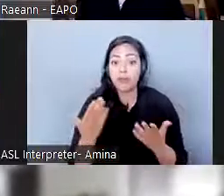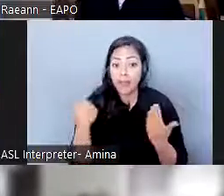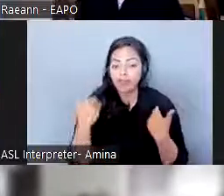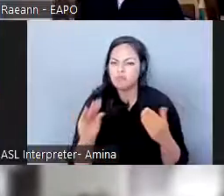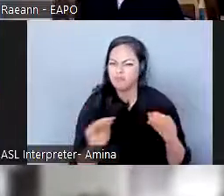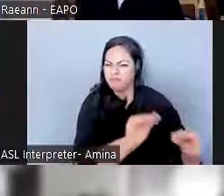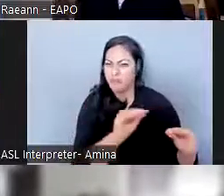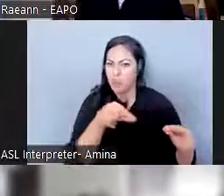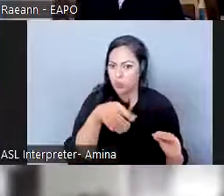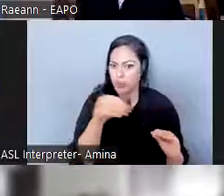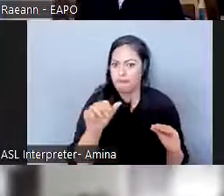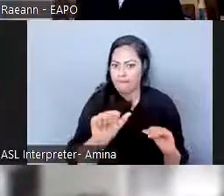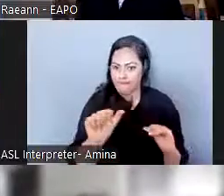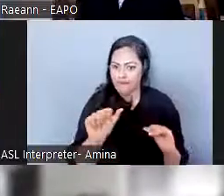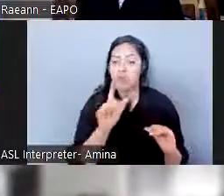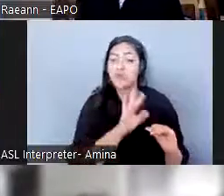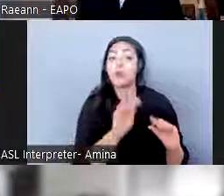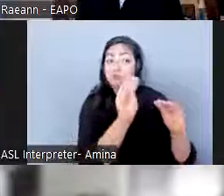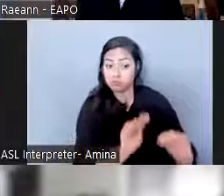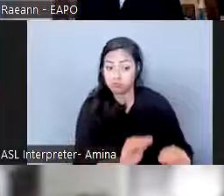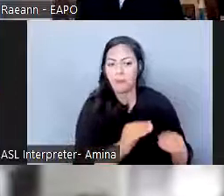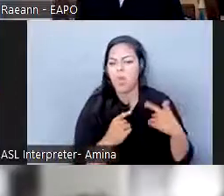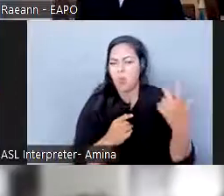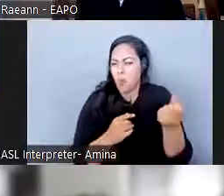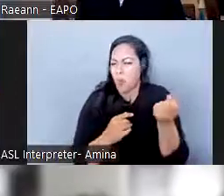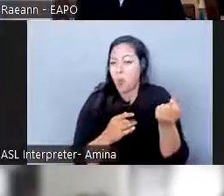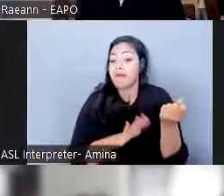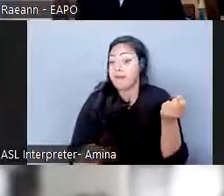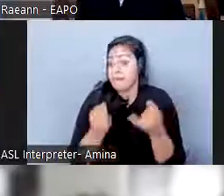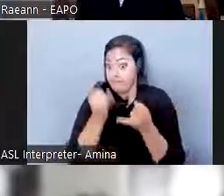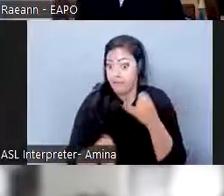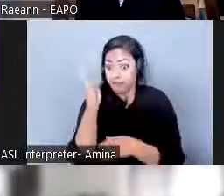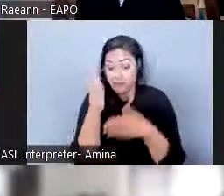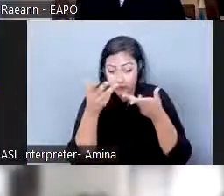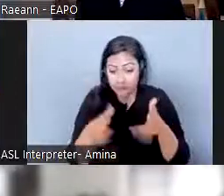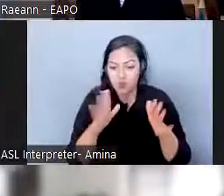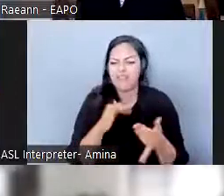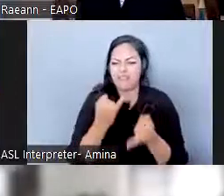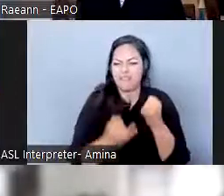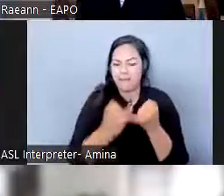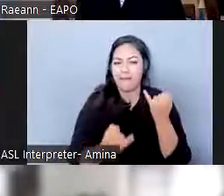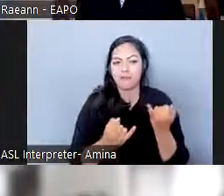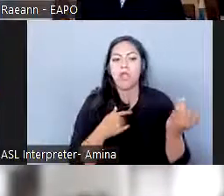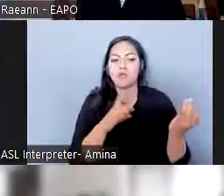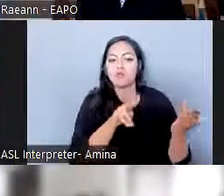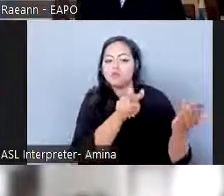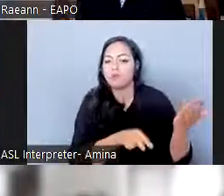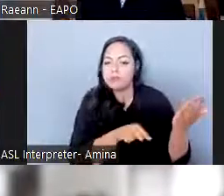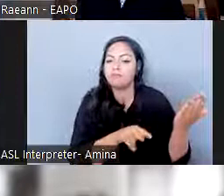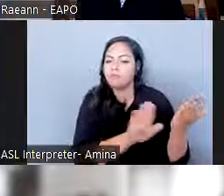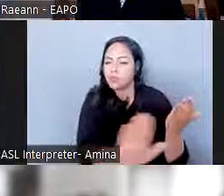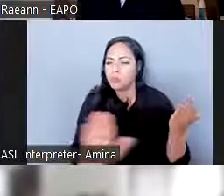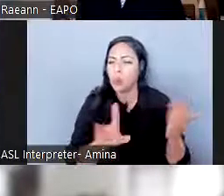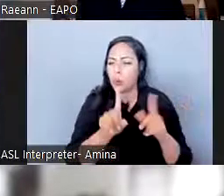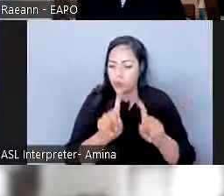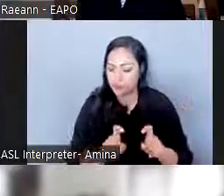questions to the speaker at the end of the presentation today. As you can see, we are recording today's session, and it will be posted on